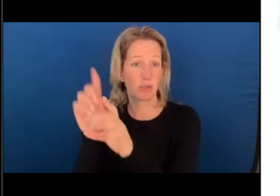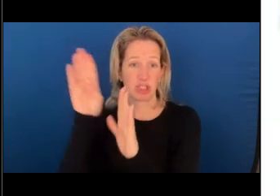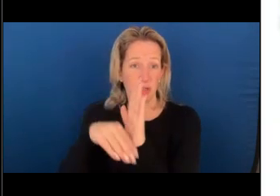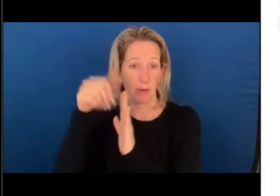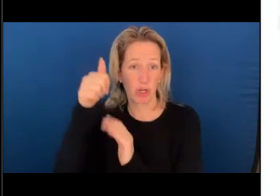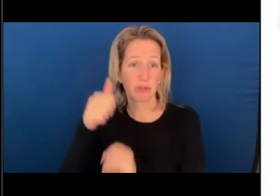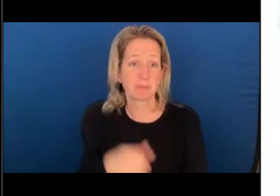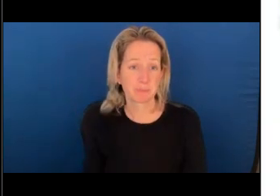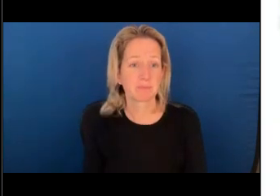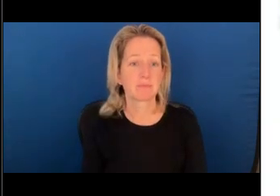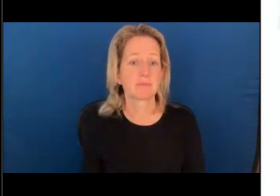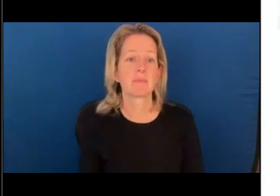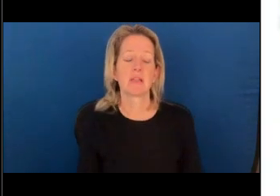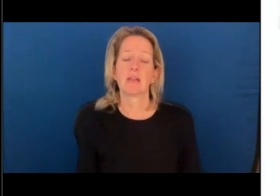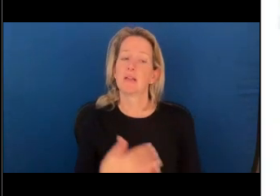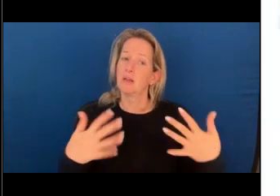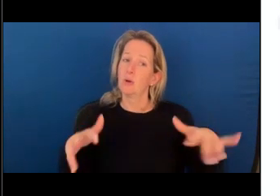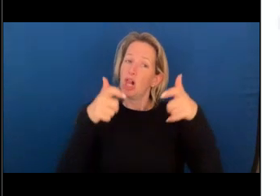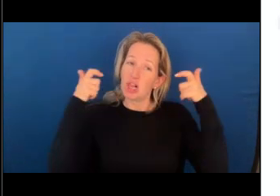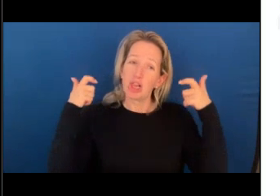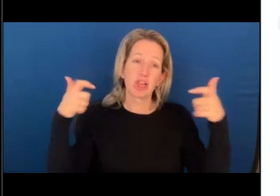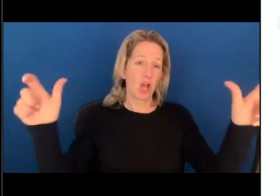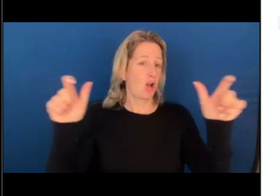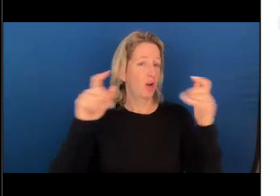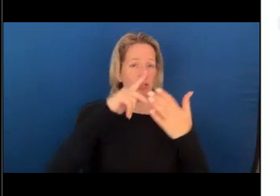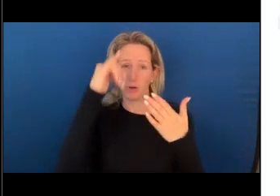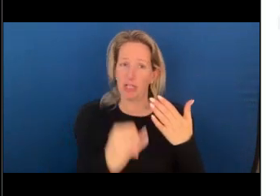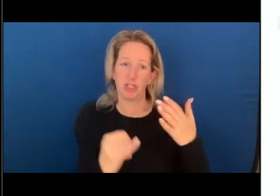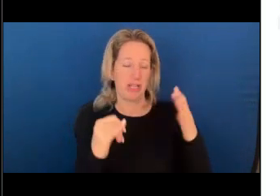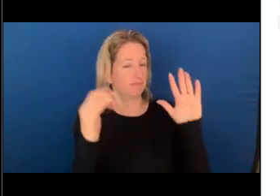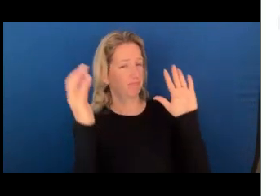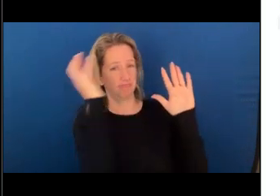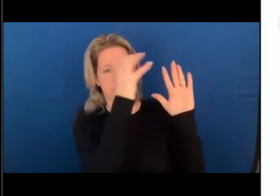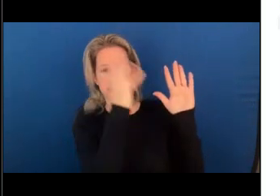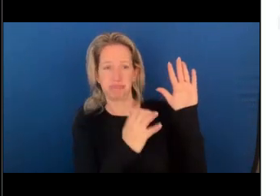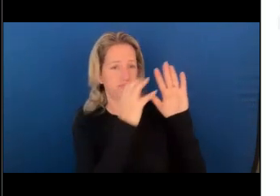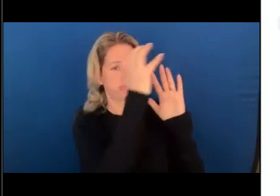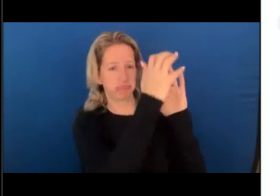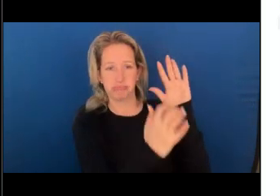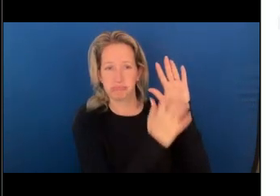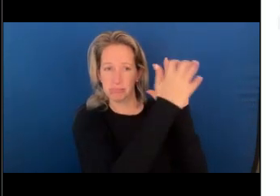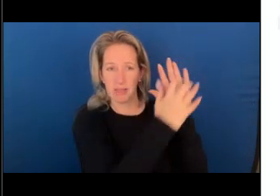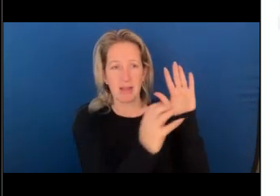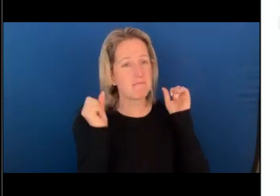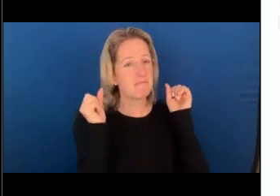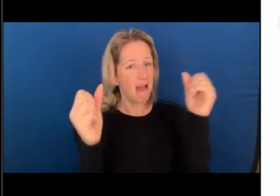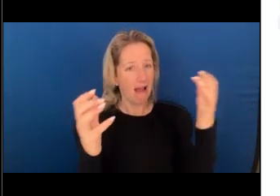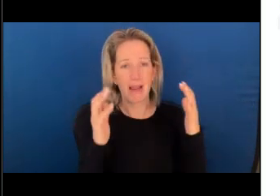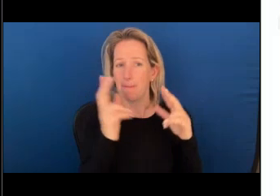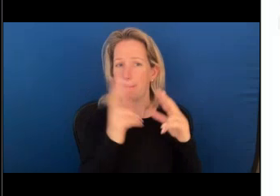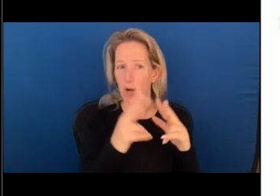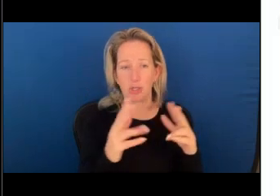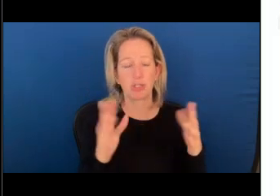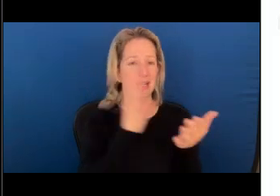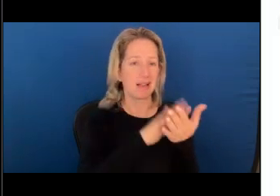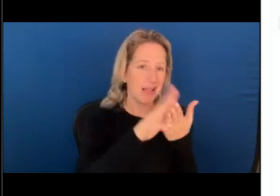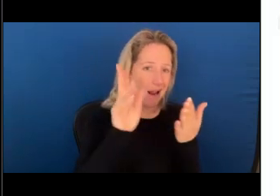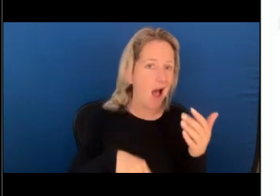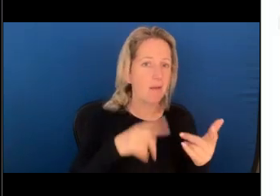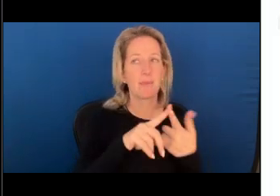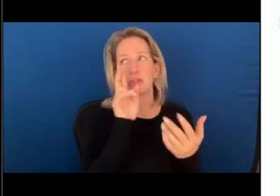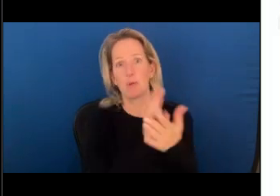this is a very large project that takes a lot of collaboration. So thank you to all of our cleanup partners, other universities